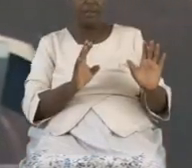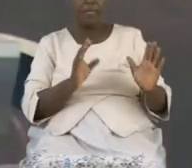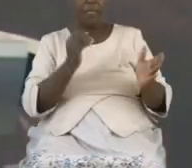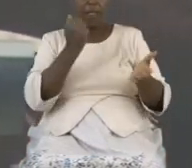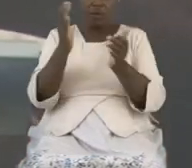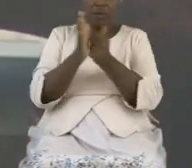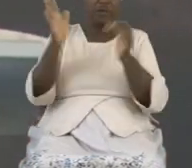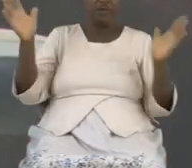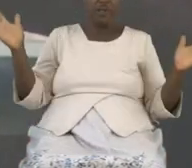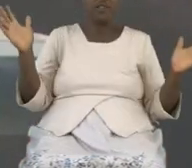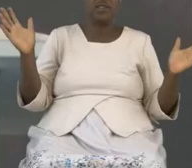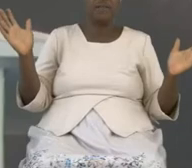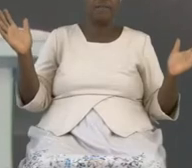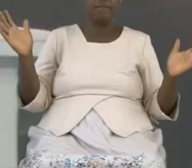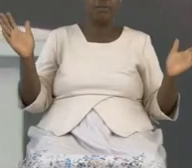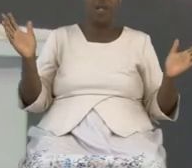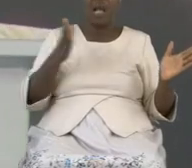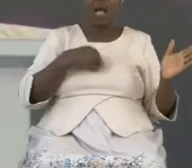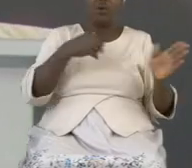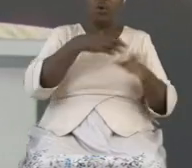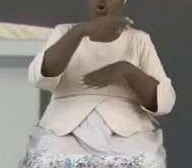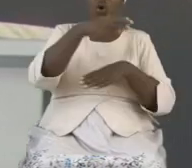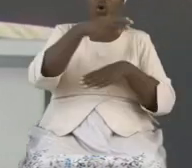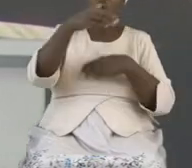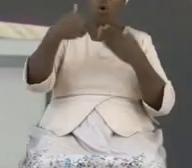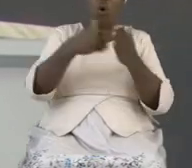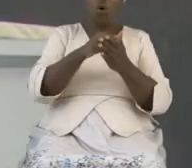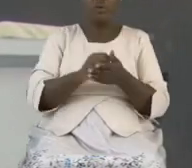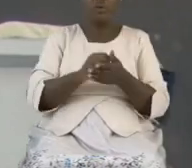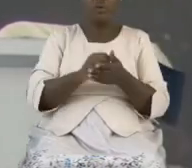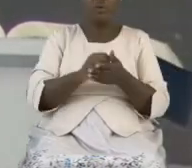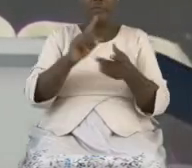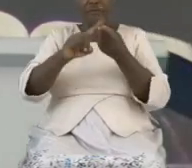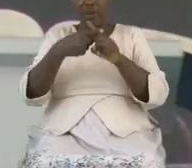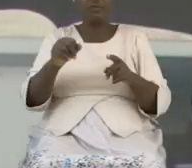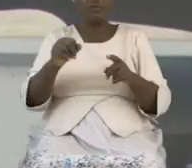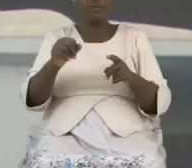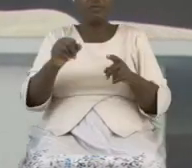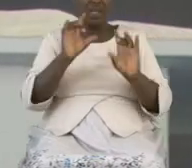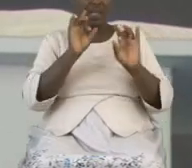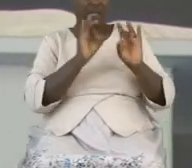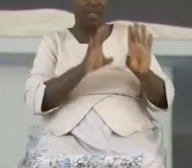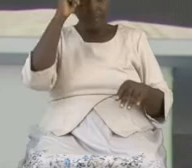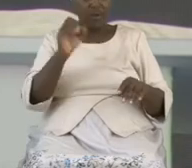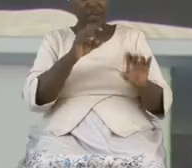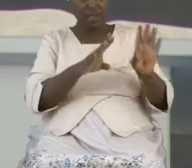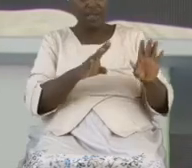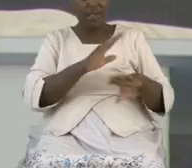crucified; and all the relatives of hatred. Because hatred does not